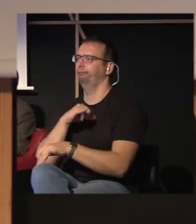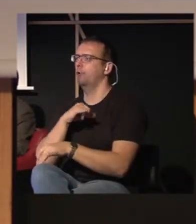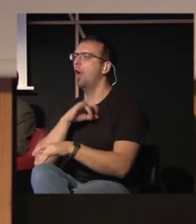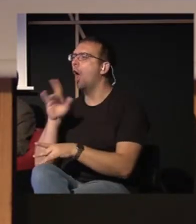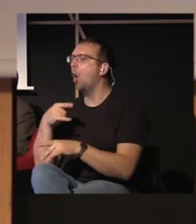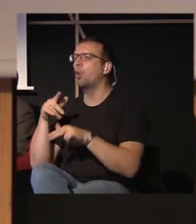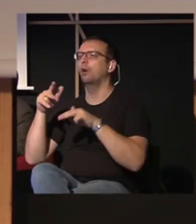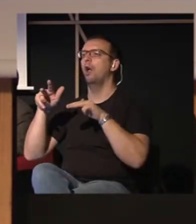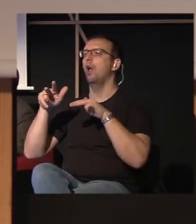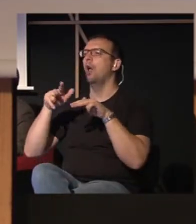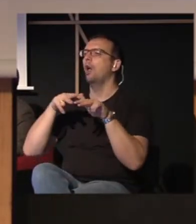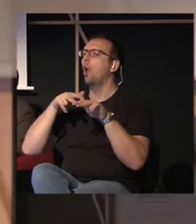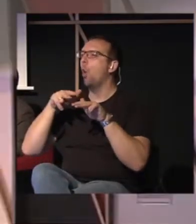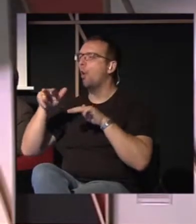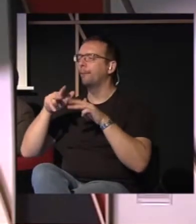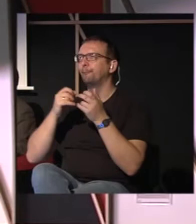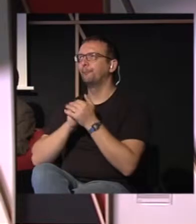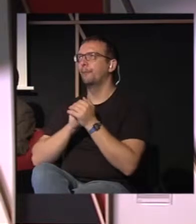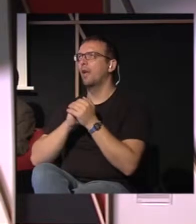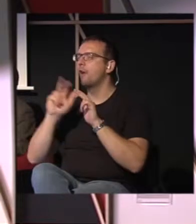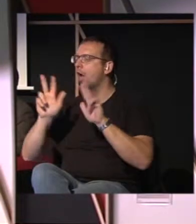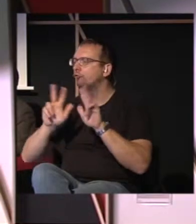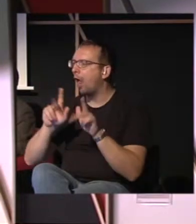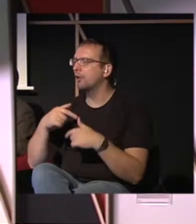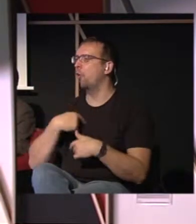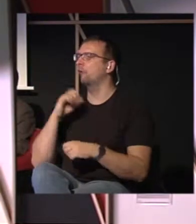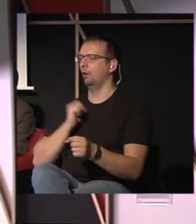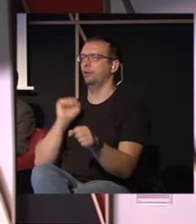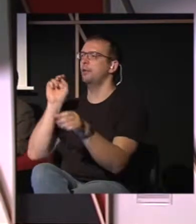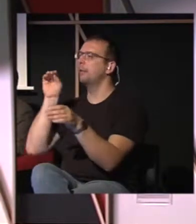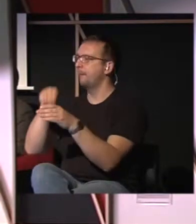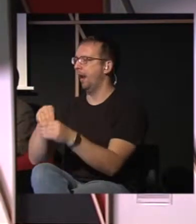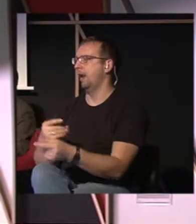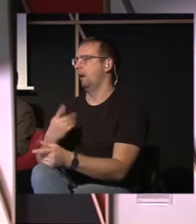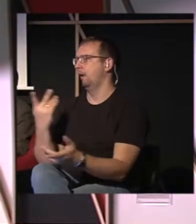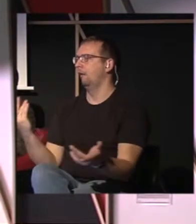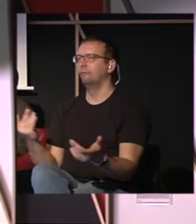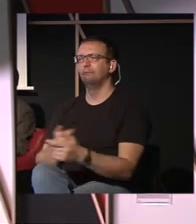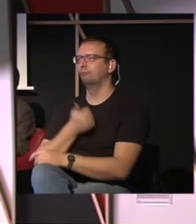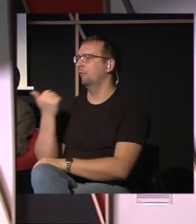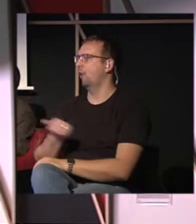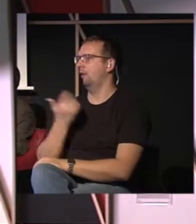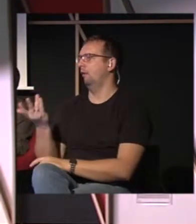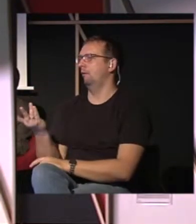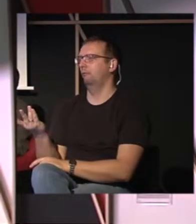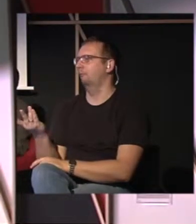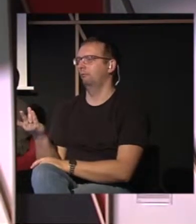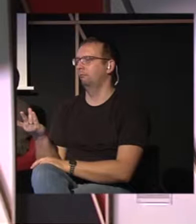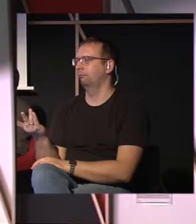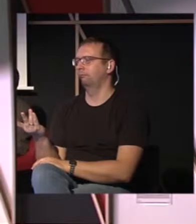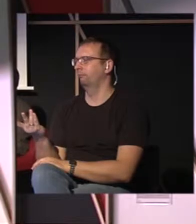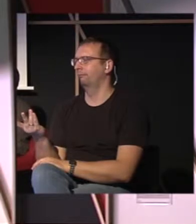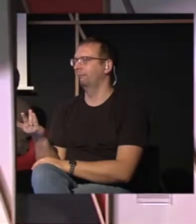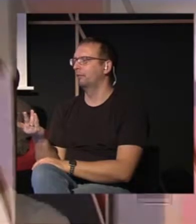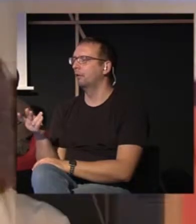regretted. Yeah, thank you for sharing. You mentioned that you travel a lot with work, obviously, I know. Yes. So I